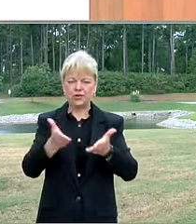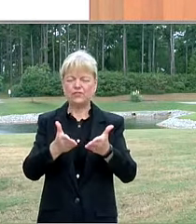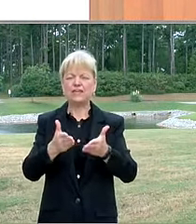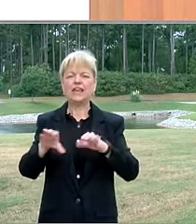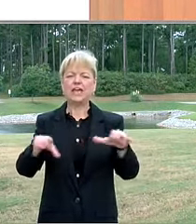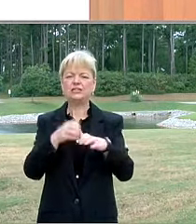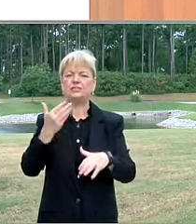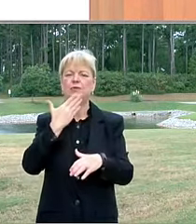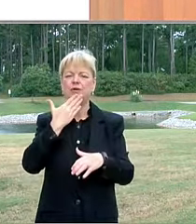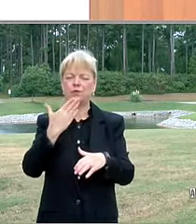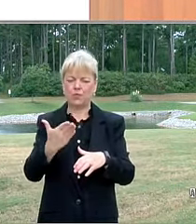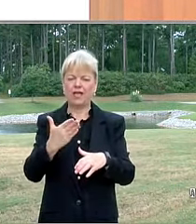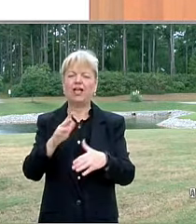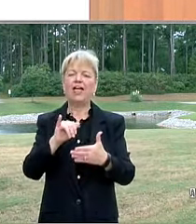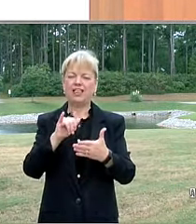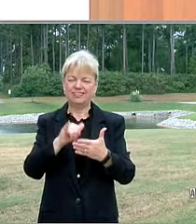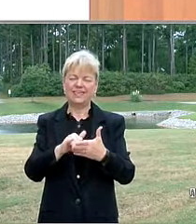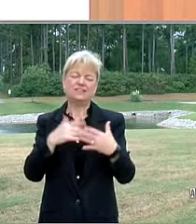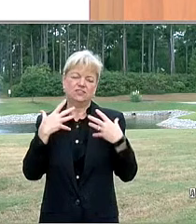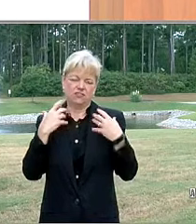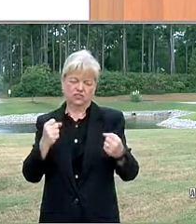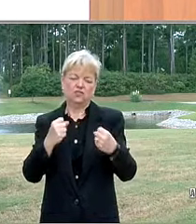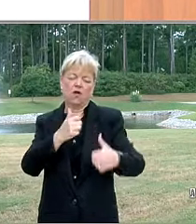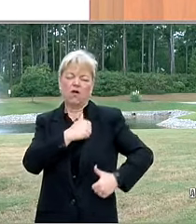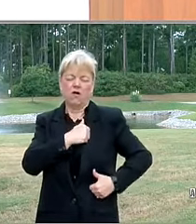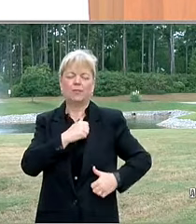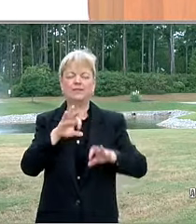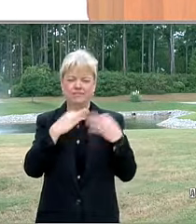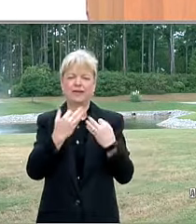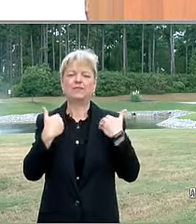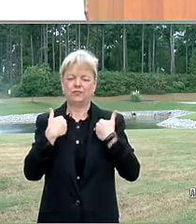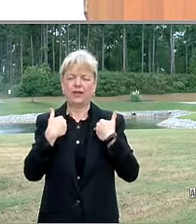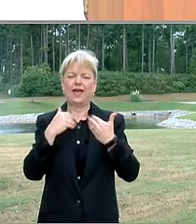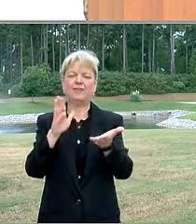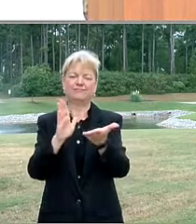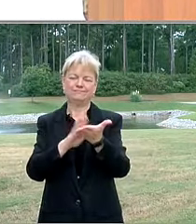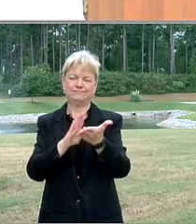that's a testament to the strong Army families that we have. So let's give them a round of applause.